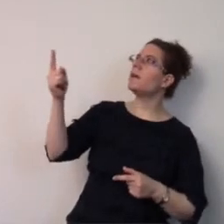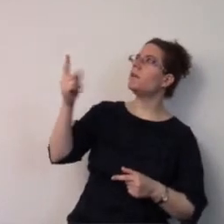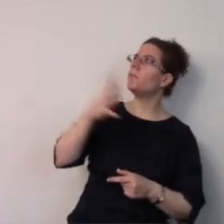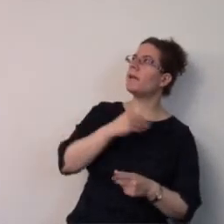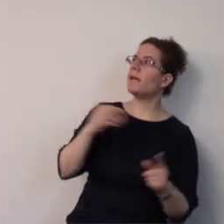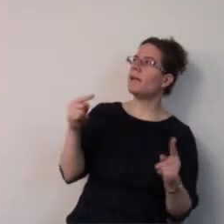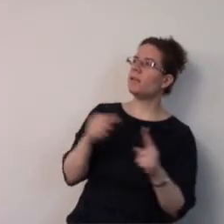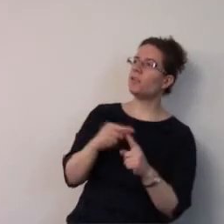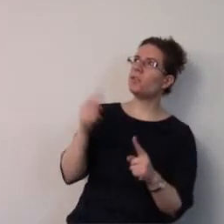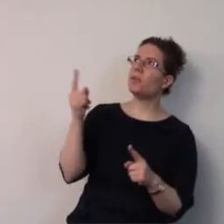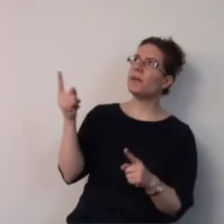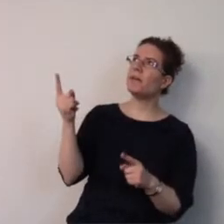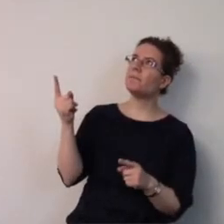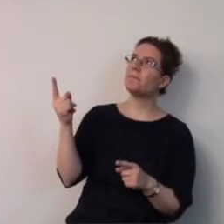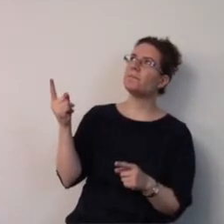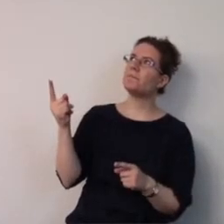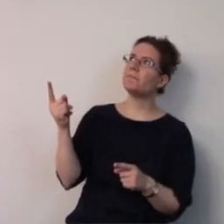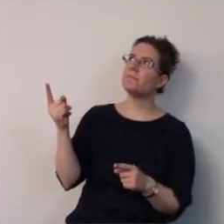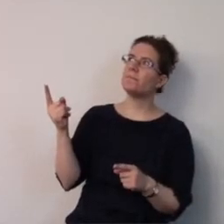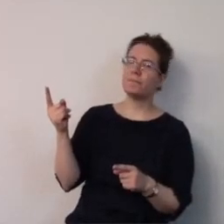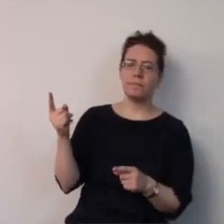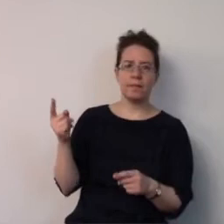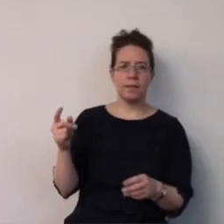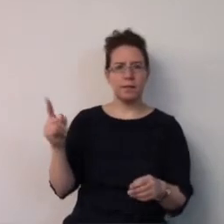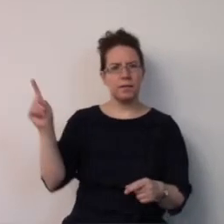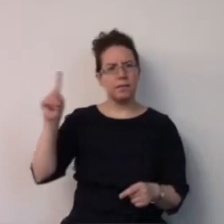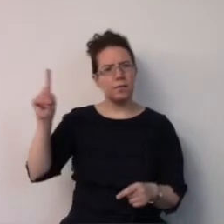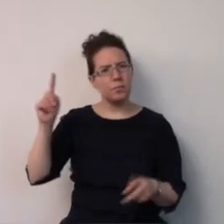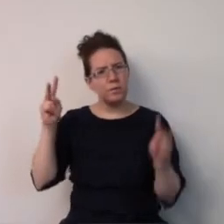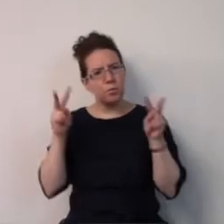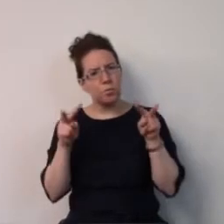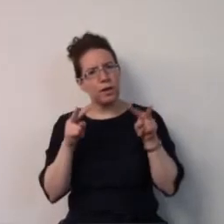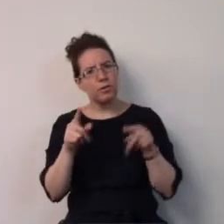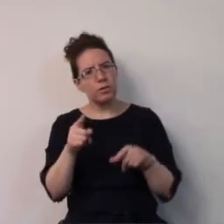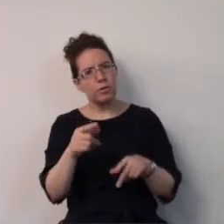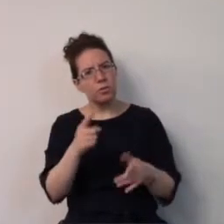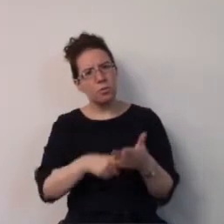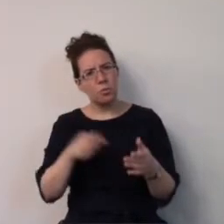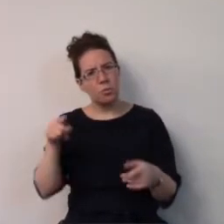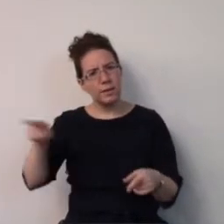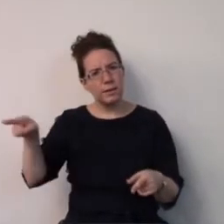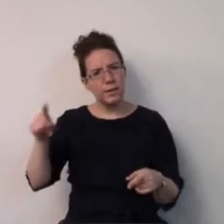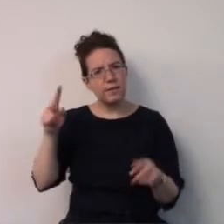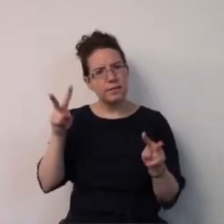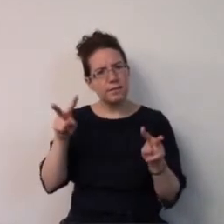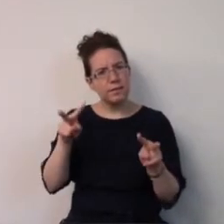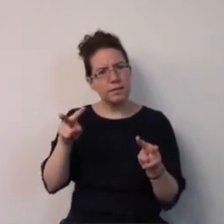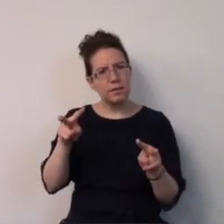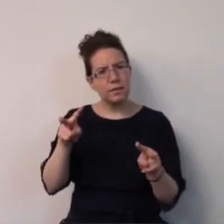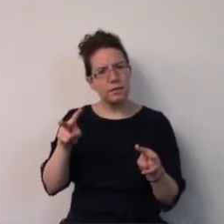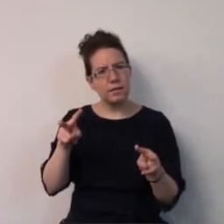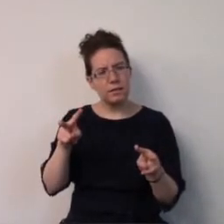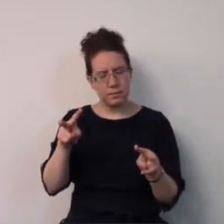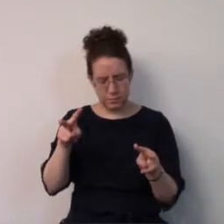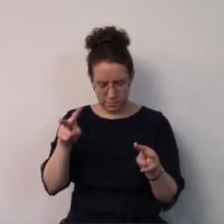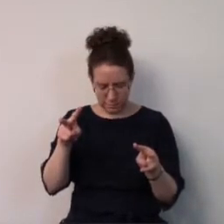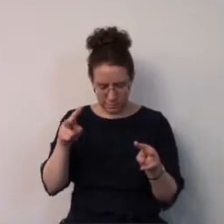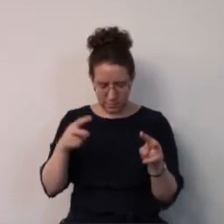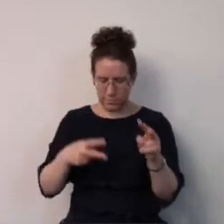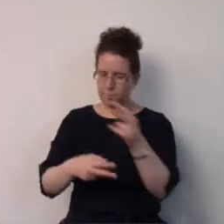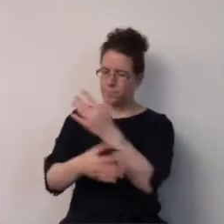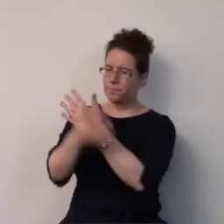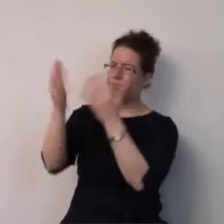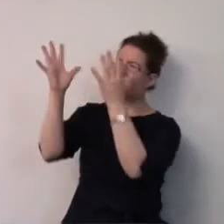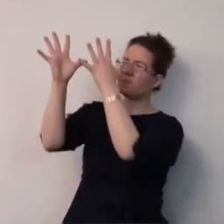Lord, I've delivered it, and now I put it in the hands of each one here and out there. And I just pray, God, that you would help